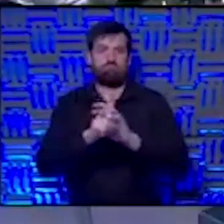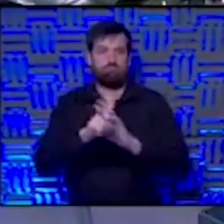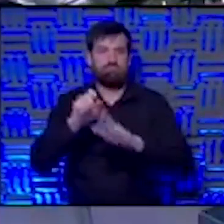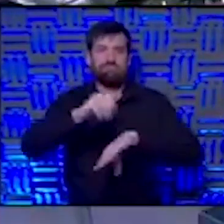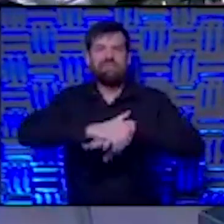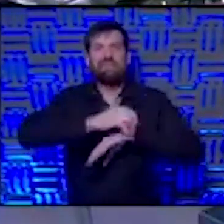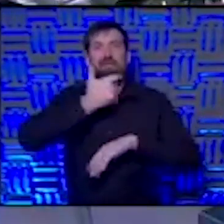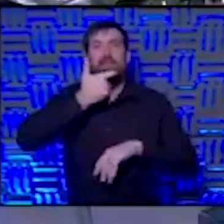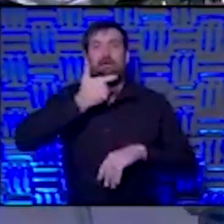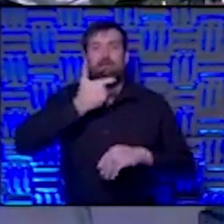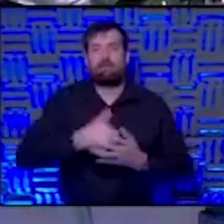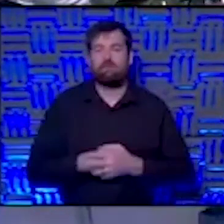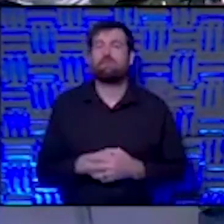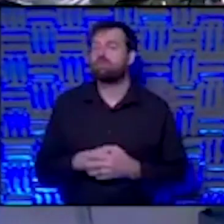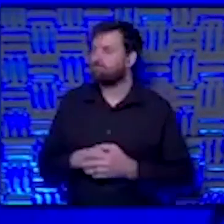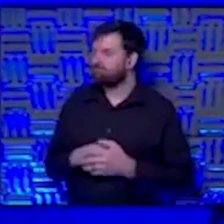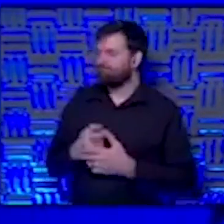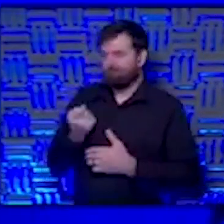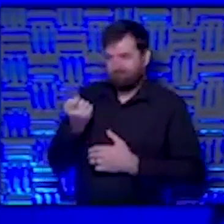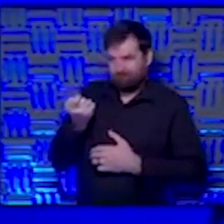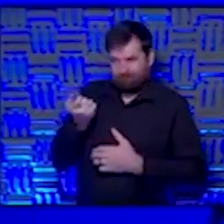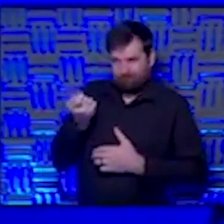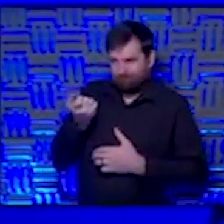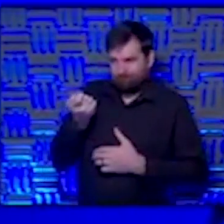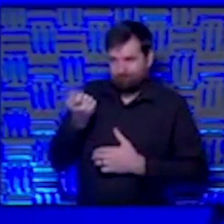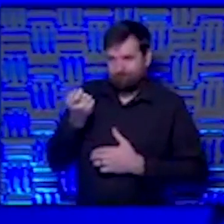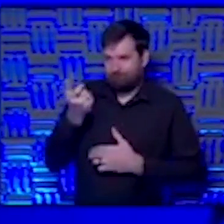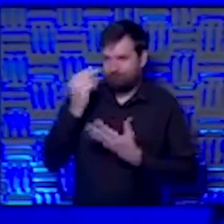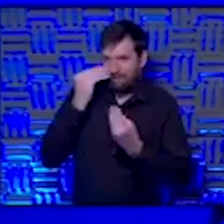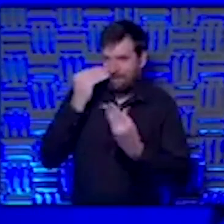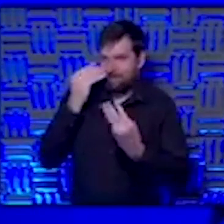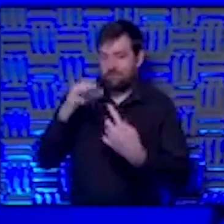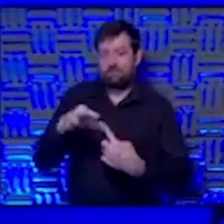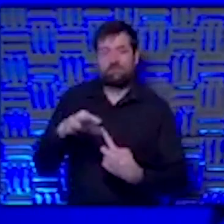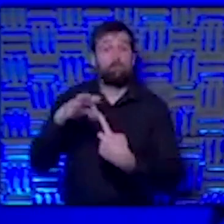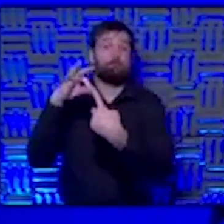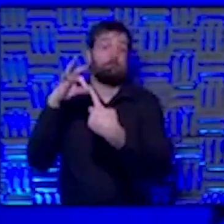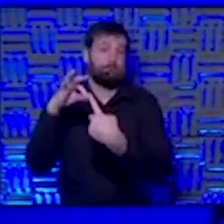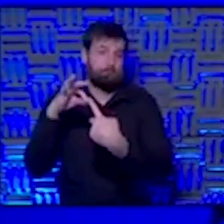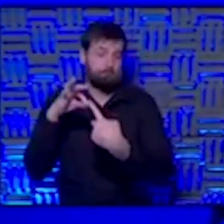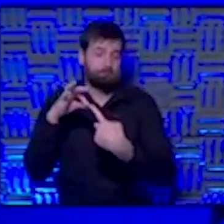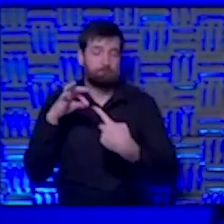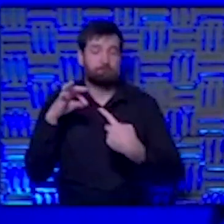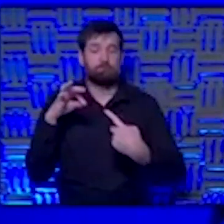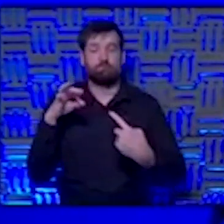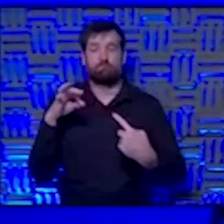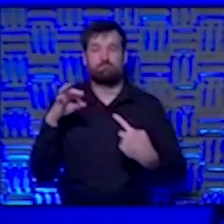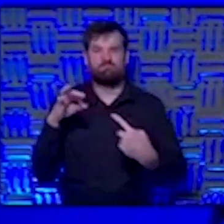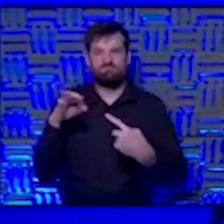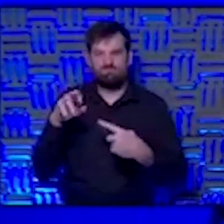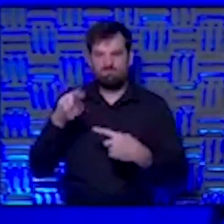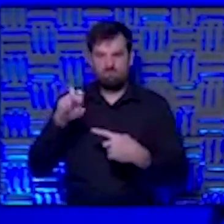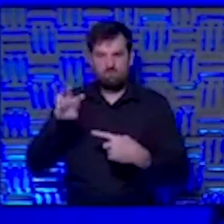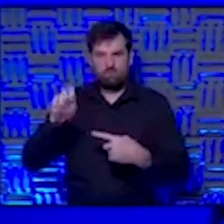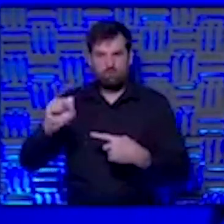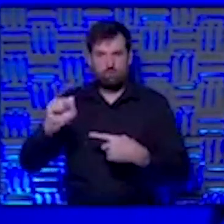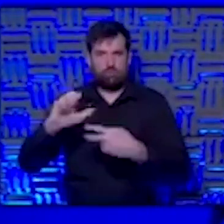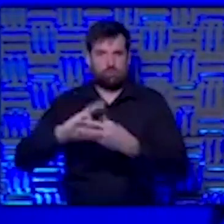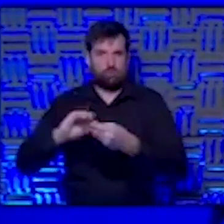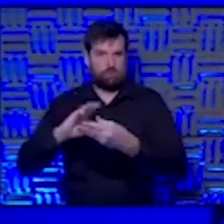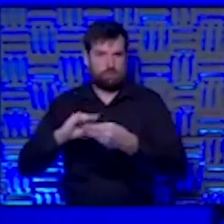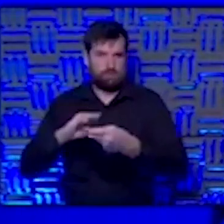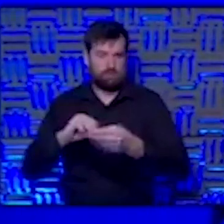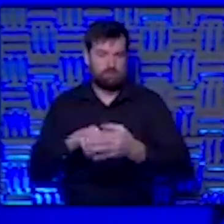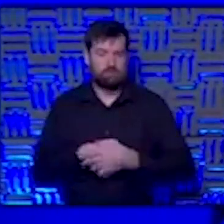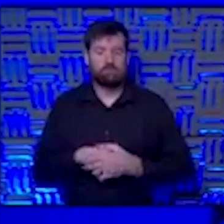that? Yeah, there's very little data available other than from really the news stories. There are